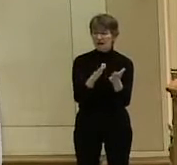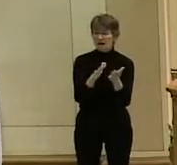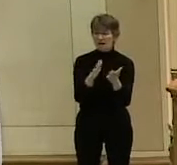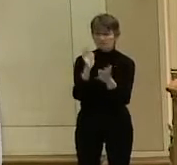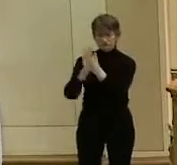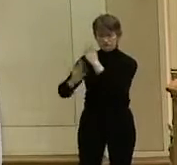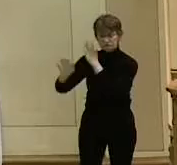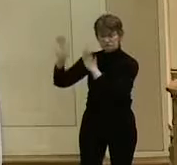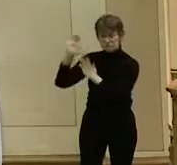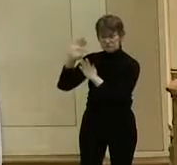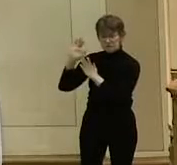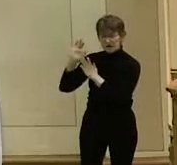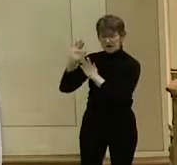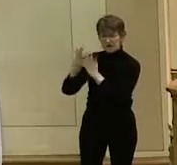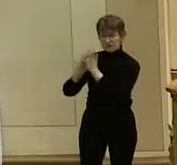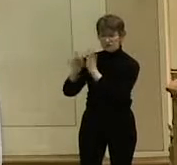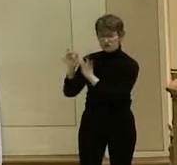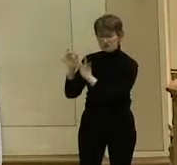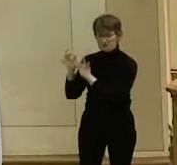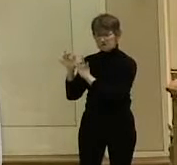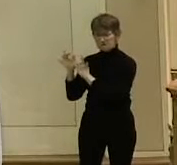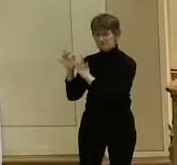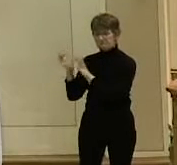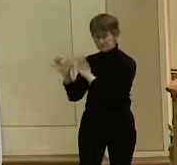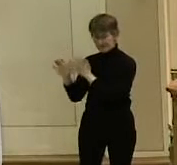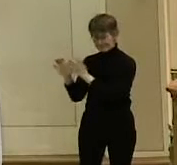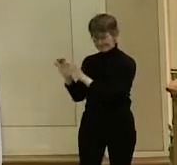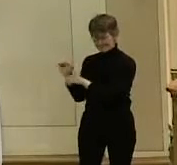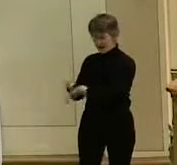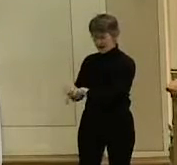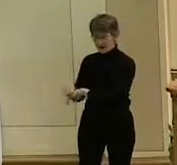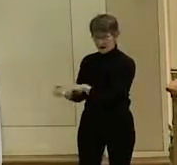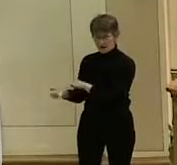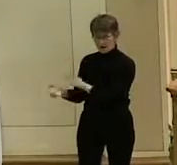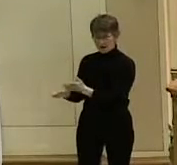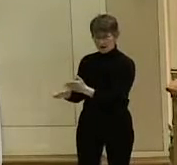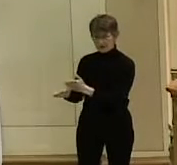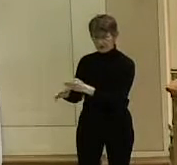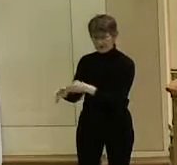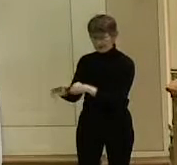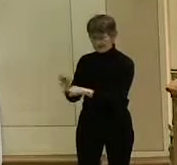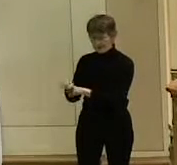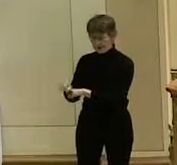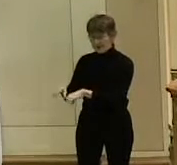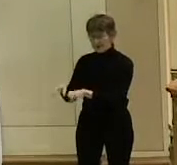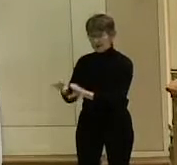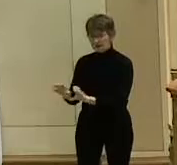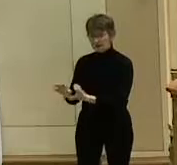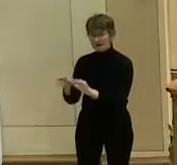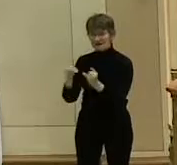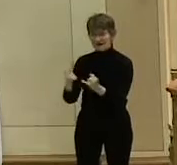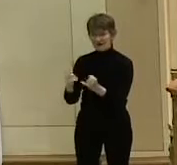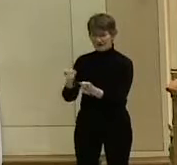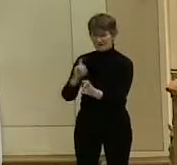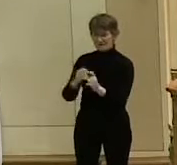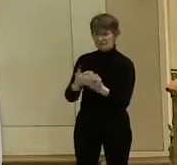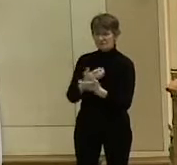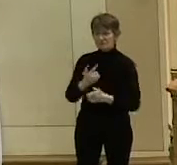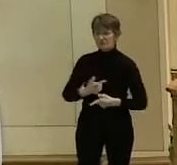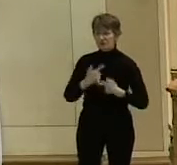order destroyed, a universe cast down is renewed, and integrity of life is restored to us in